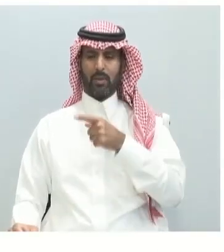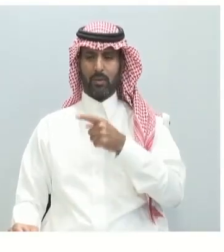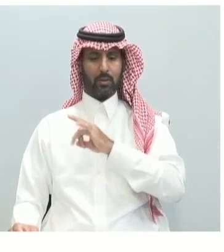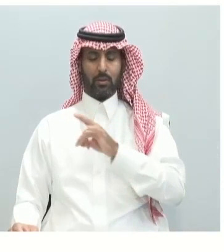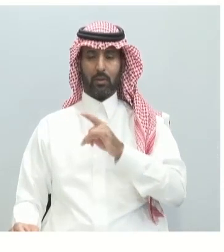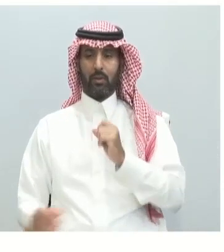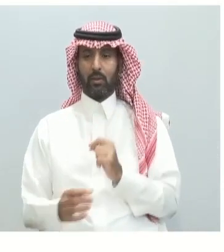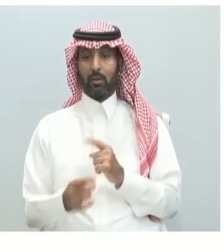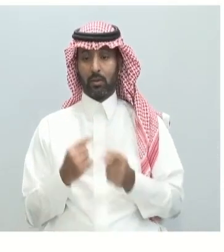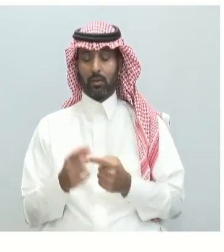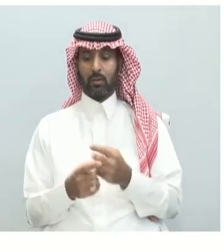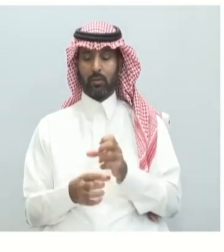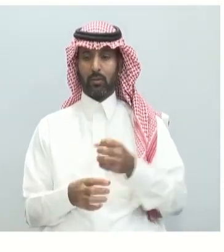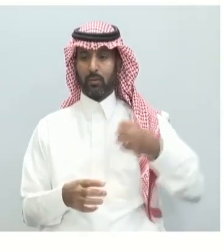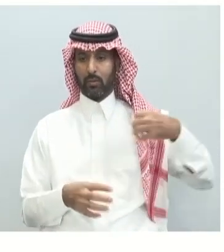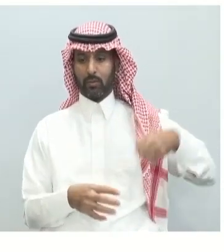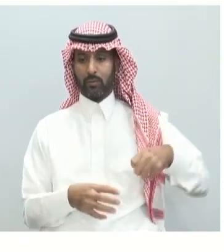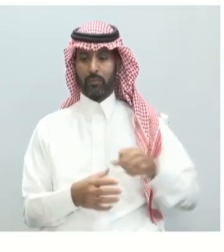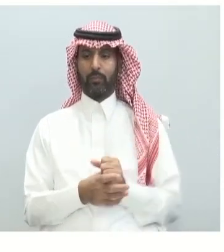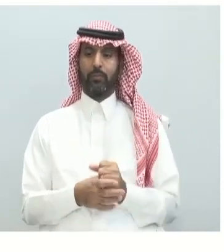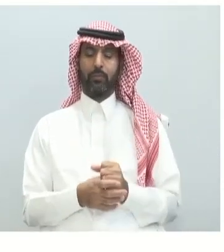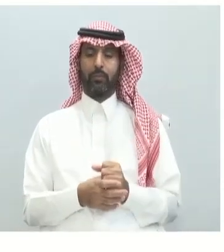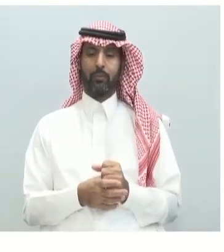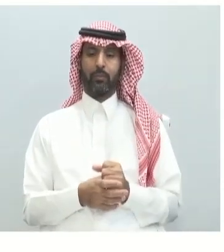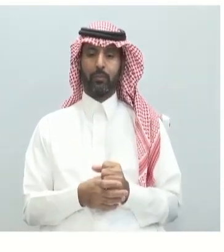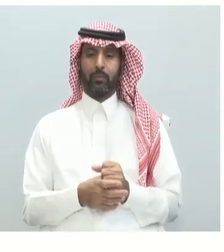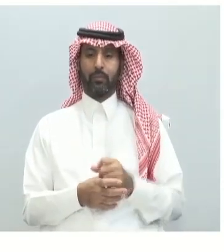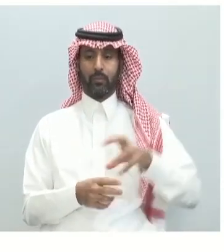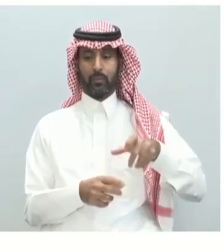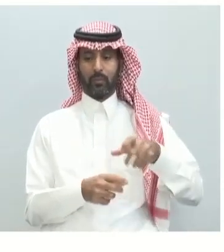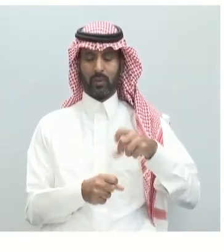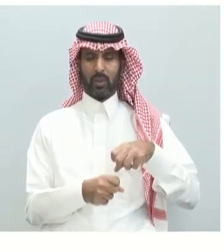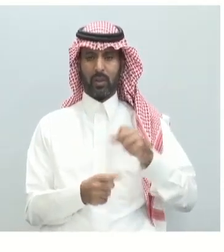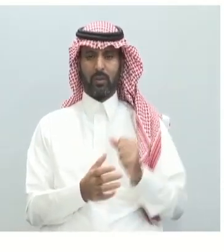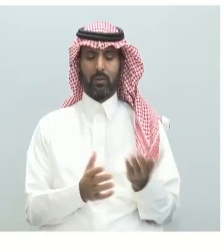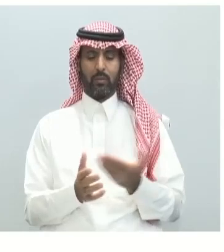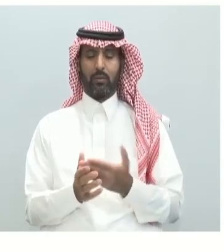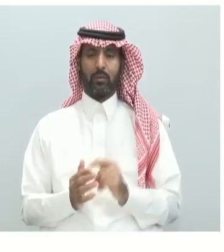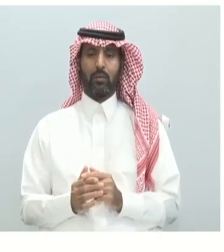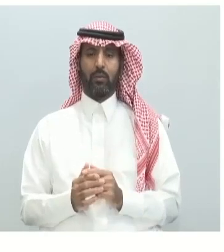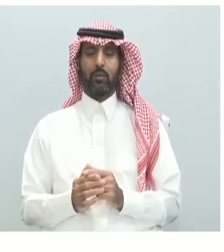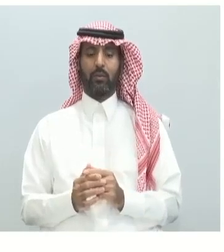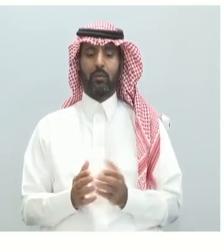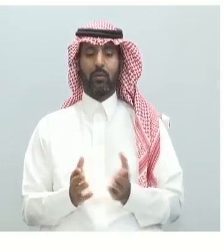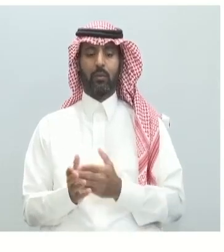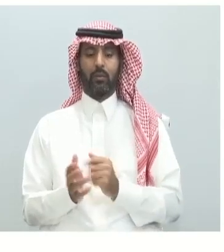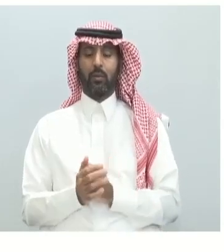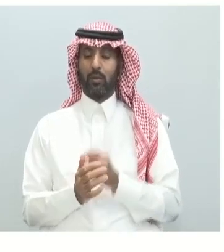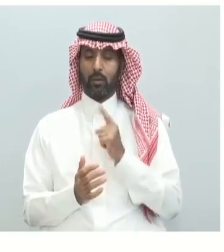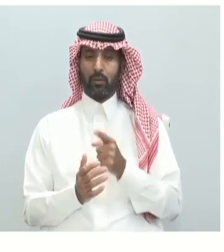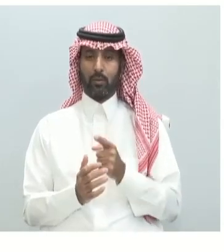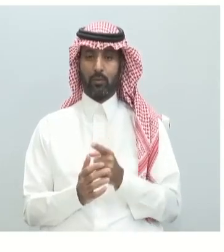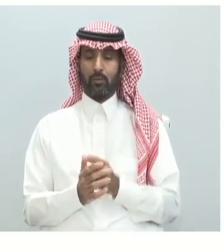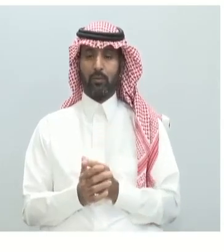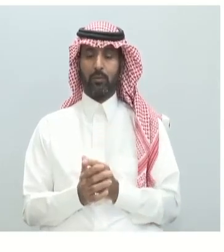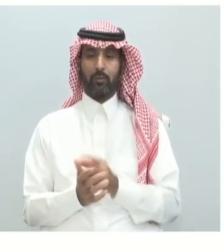to always have to carry that stainless steel bottle around with you. So again, Elizabeth, really? It